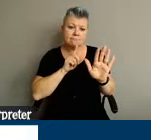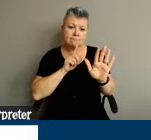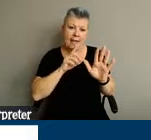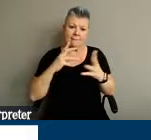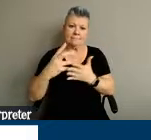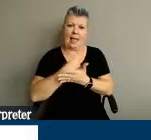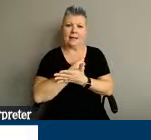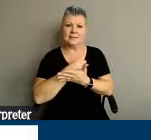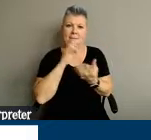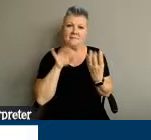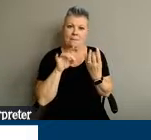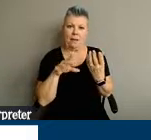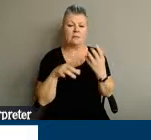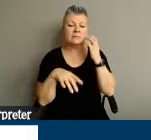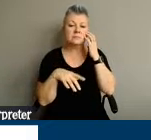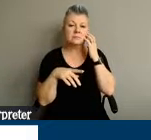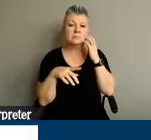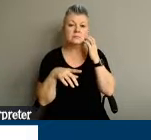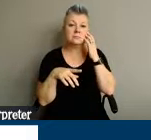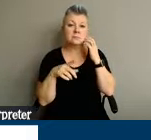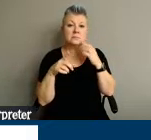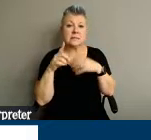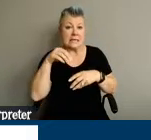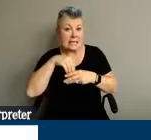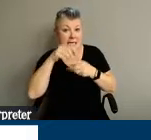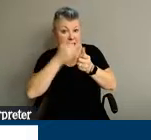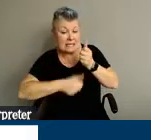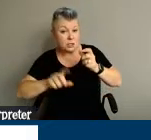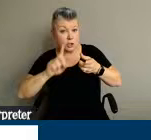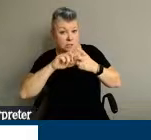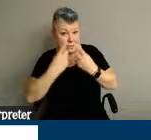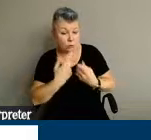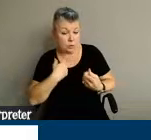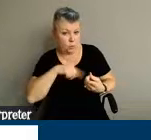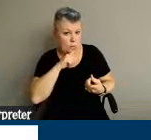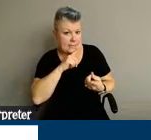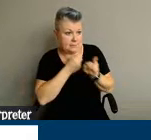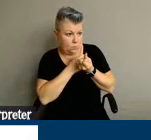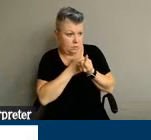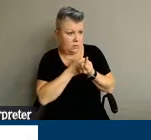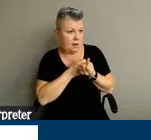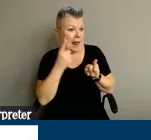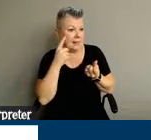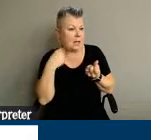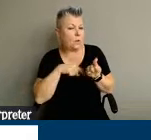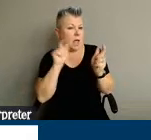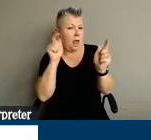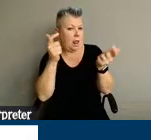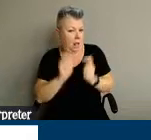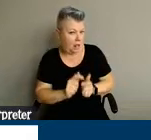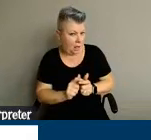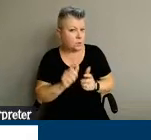the districts that we support. And if I am correct, we can drill this down to the school level